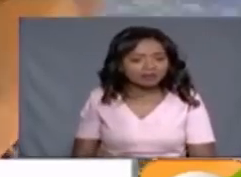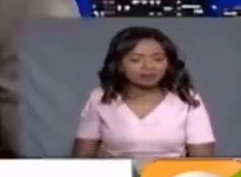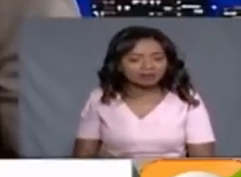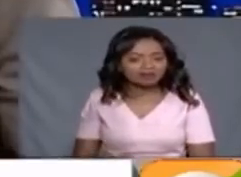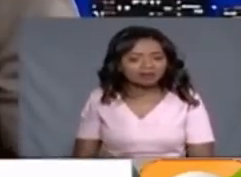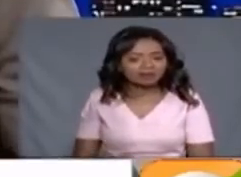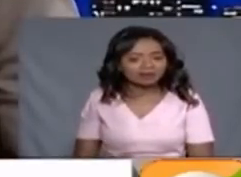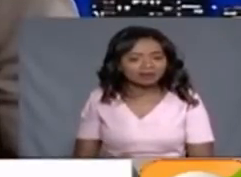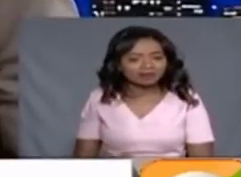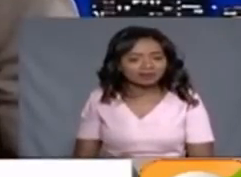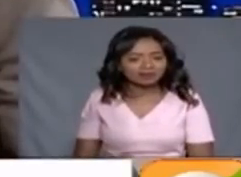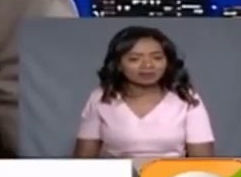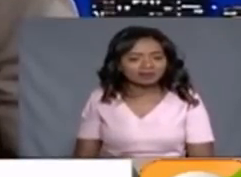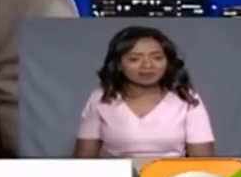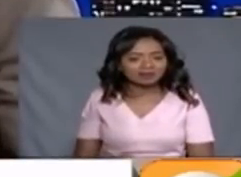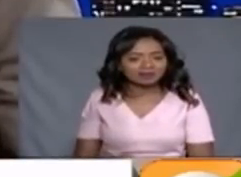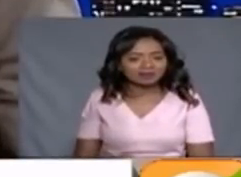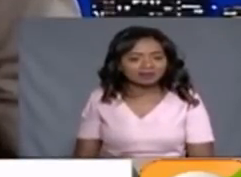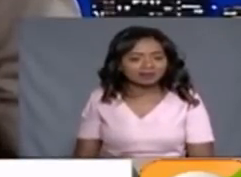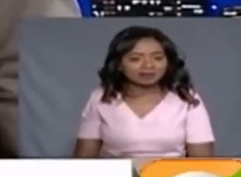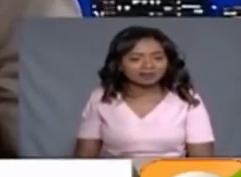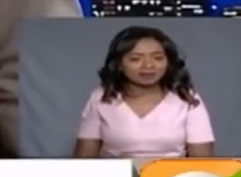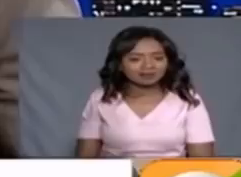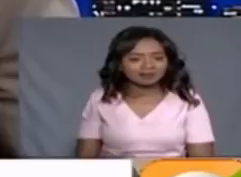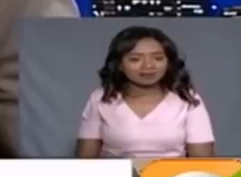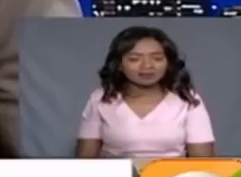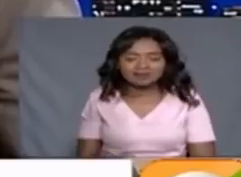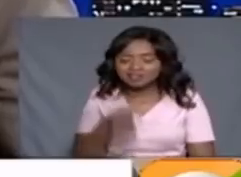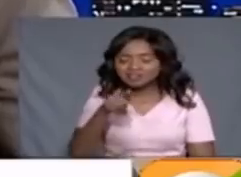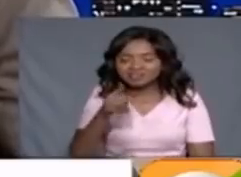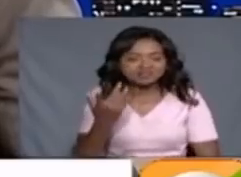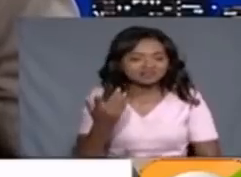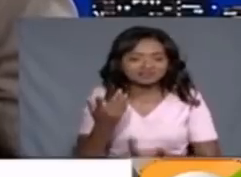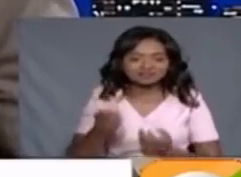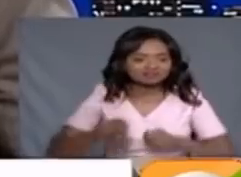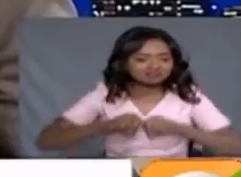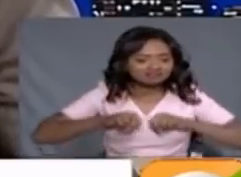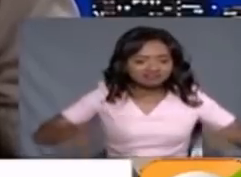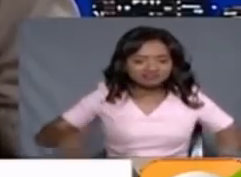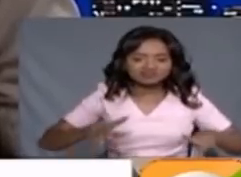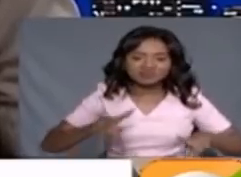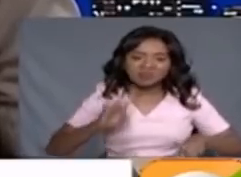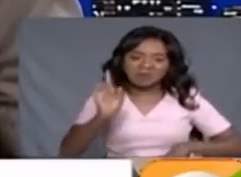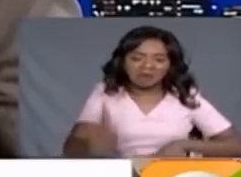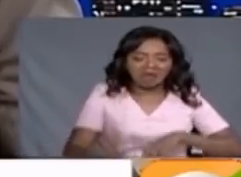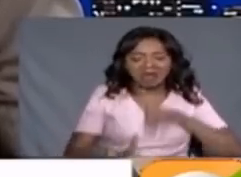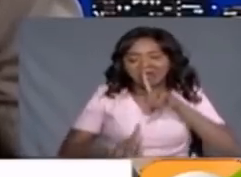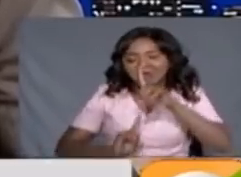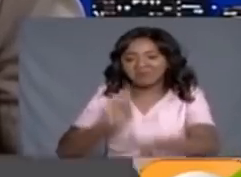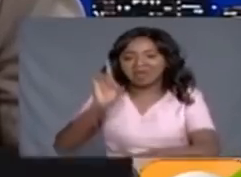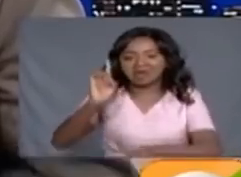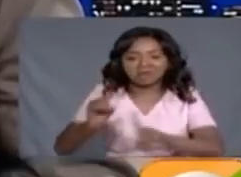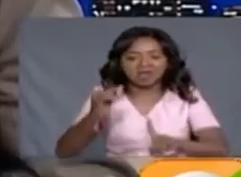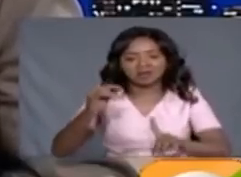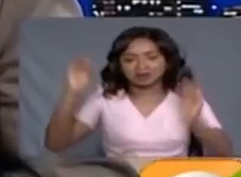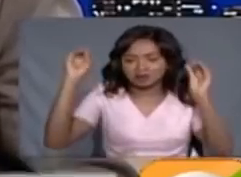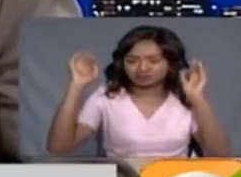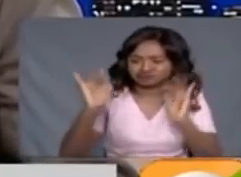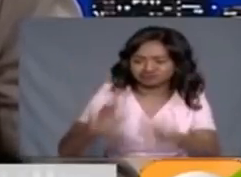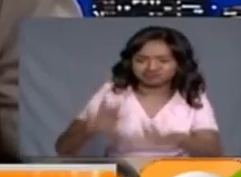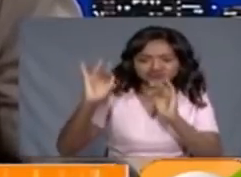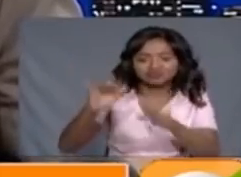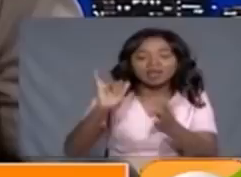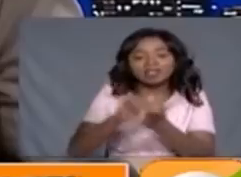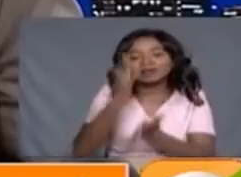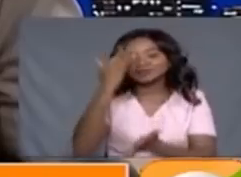as occasional pests. That's okay. The swarms come once in a while, but that while we usually don't